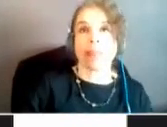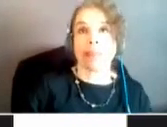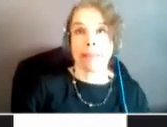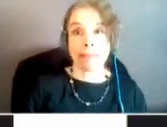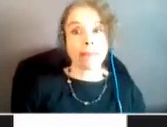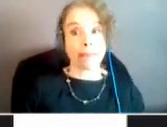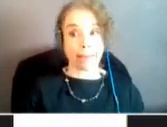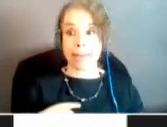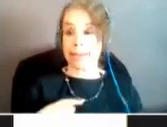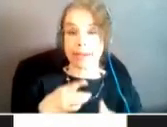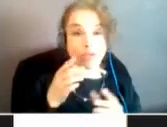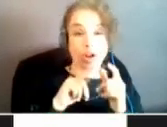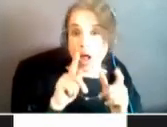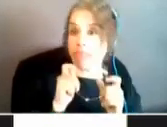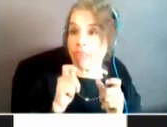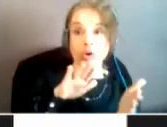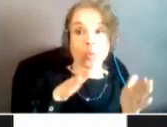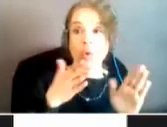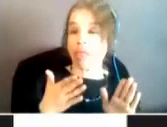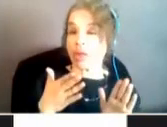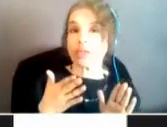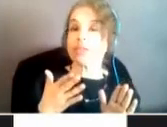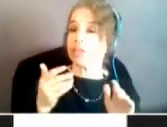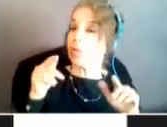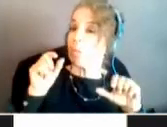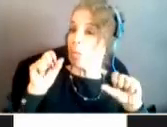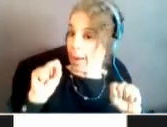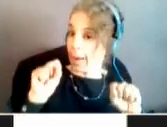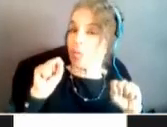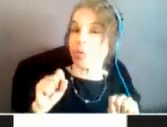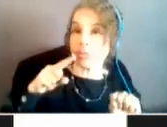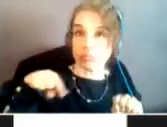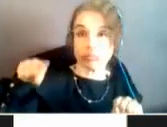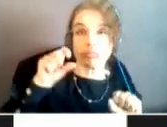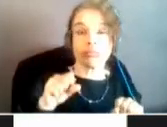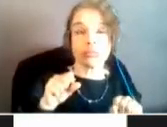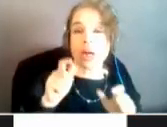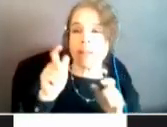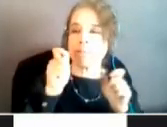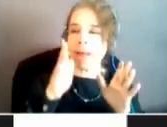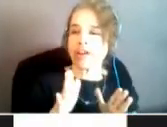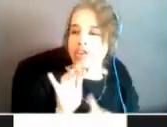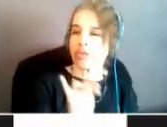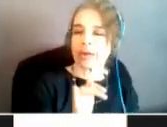I would say rather quickly to death, that they are able to, you know, manage that